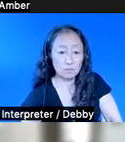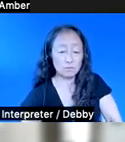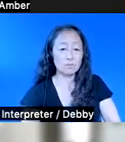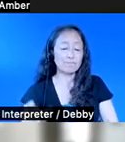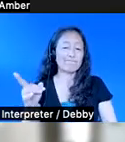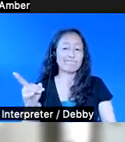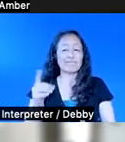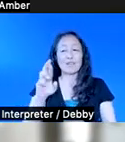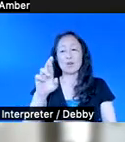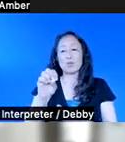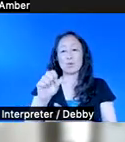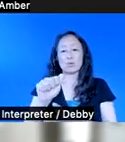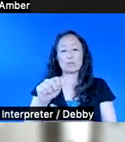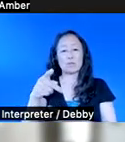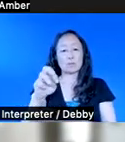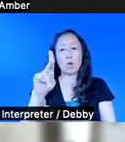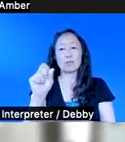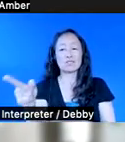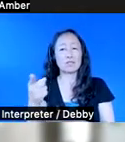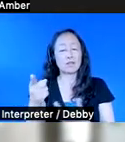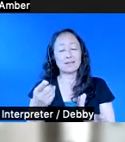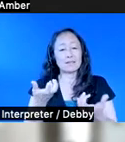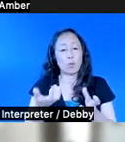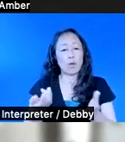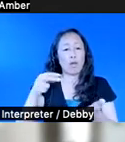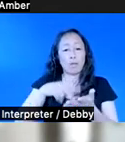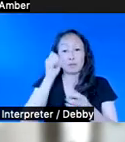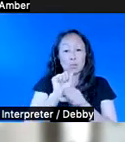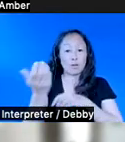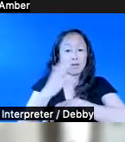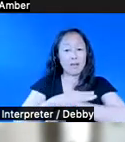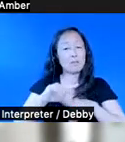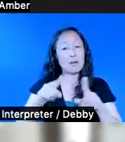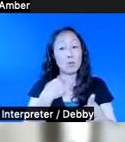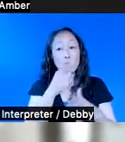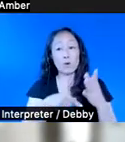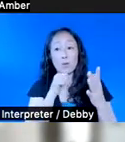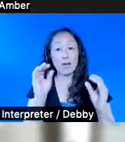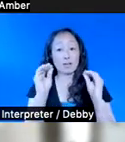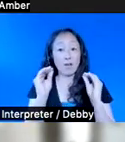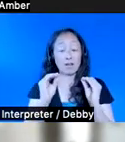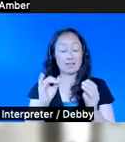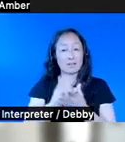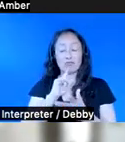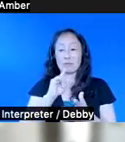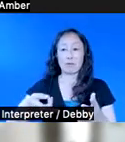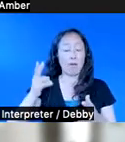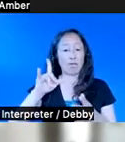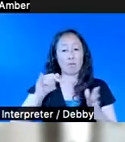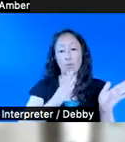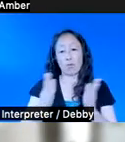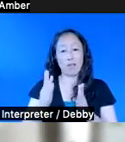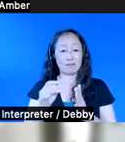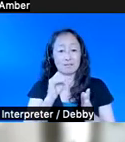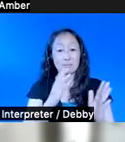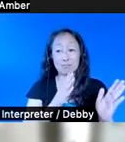And that in and of itself was enough for me. But what we're not taught is that it was highly organized and planned that she was